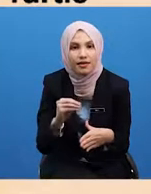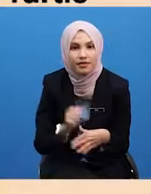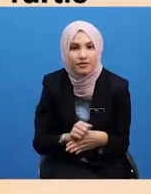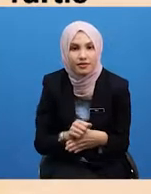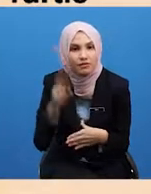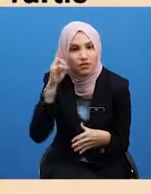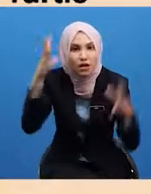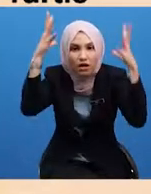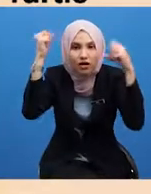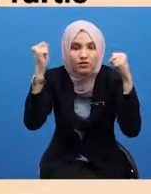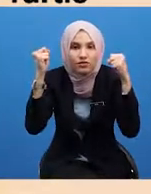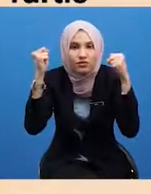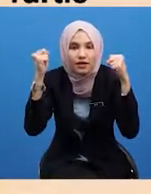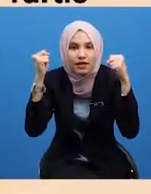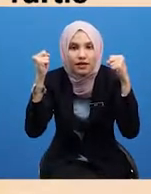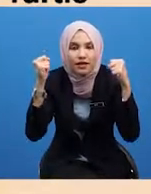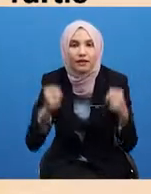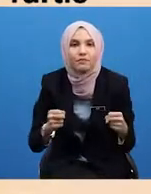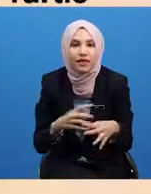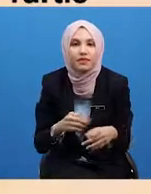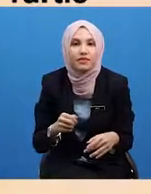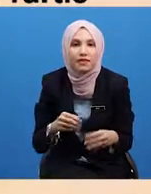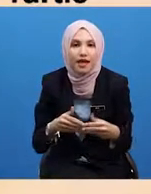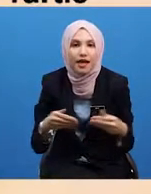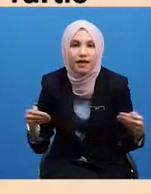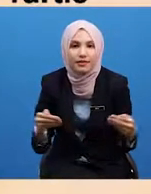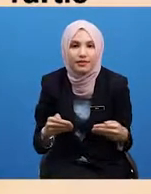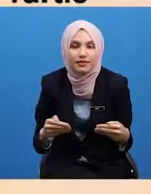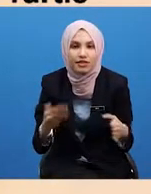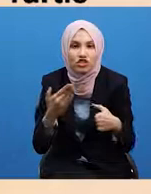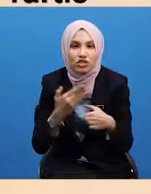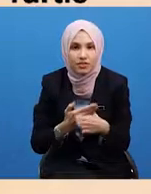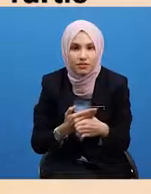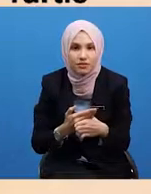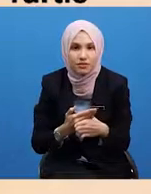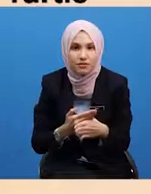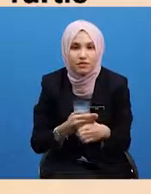sentiments in Turtle Lake would also subside.